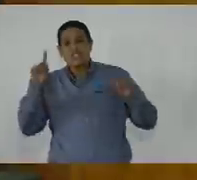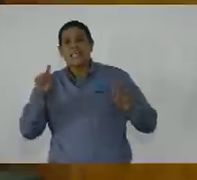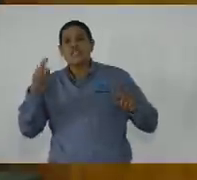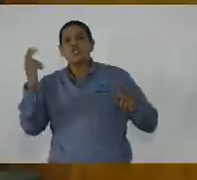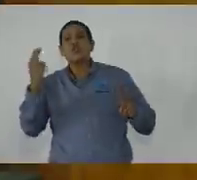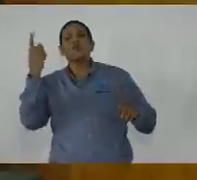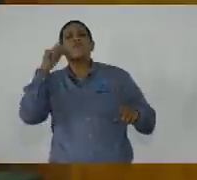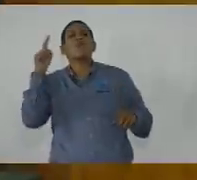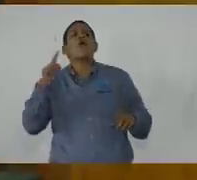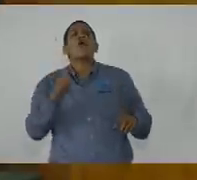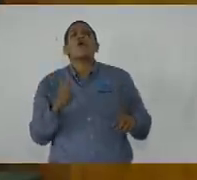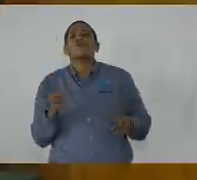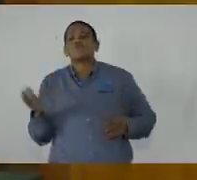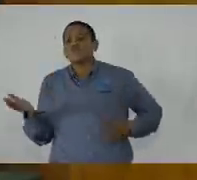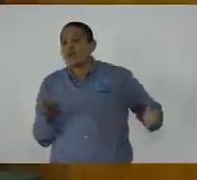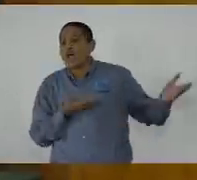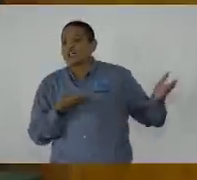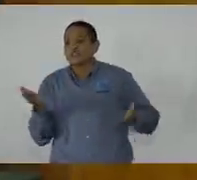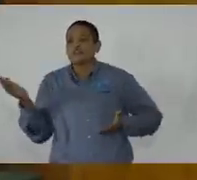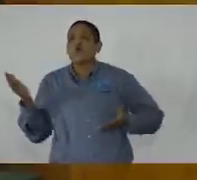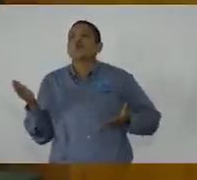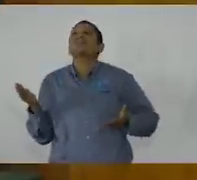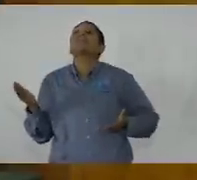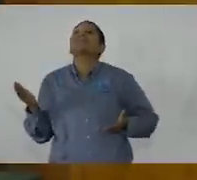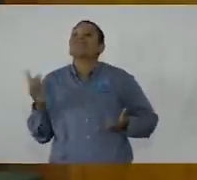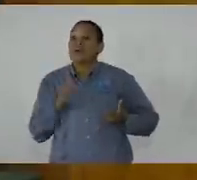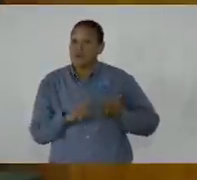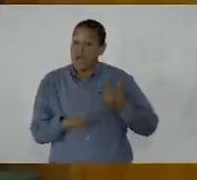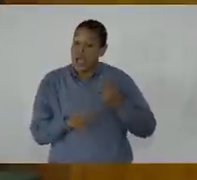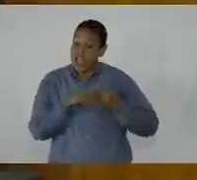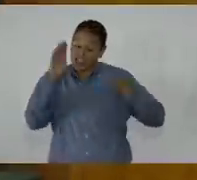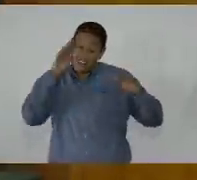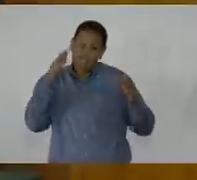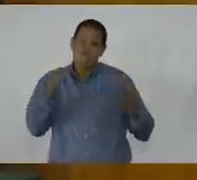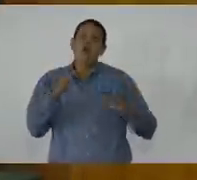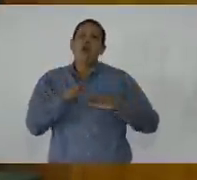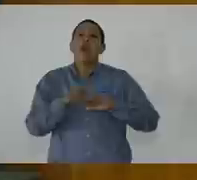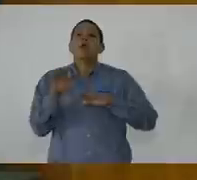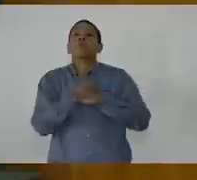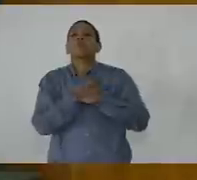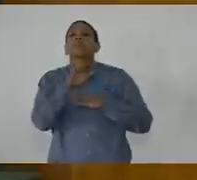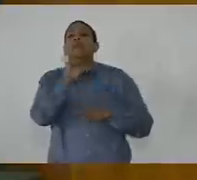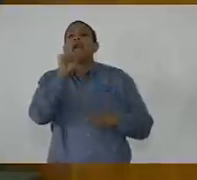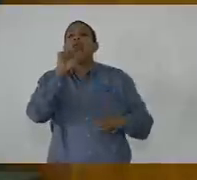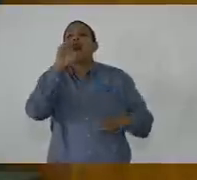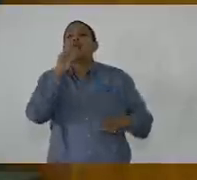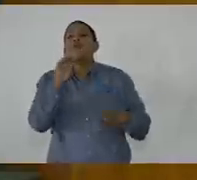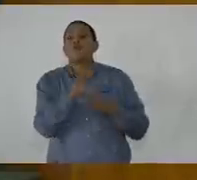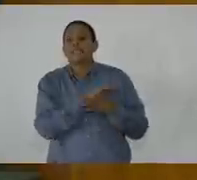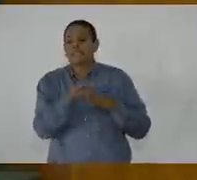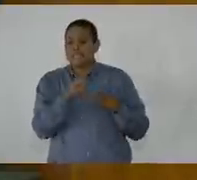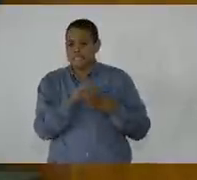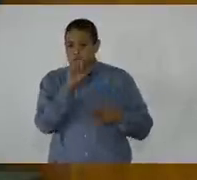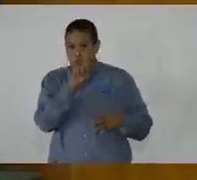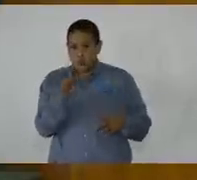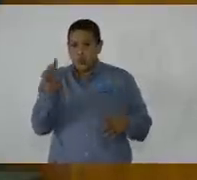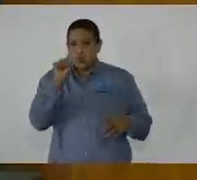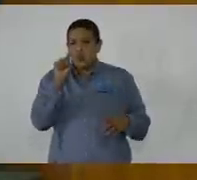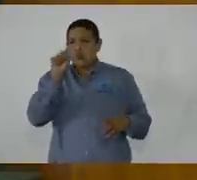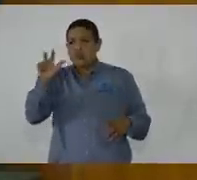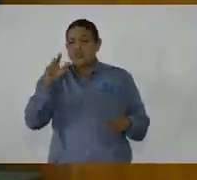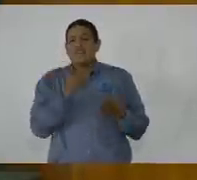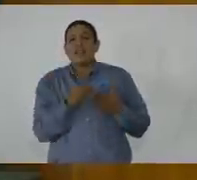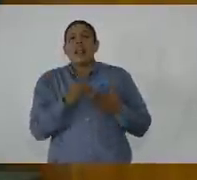of transportable containers. Yes. And with a focus on agribusiness, Madam Speaker, in the 22-23 financial